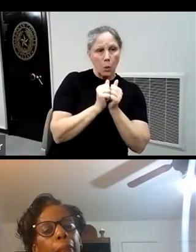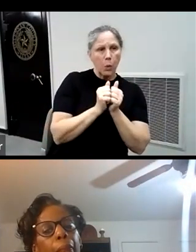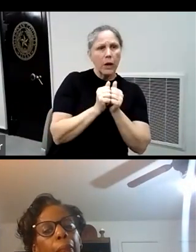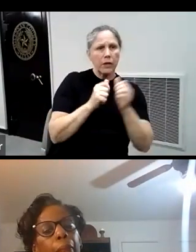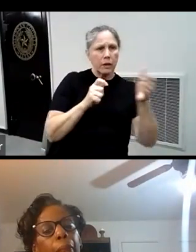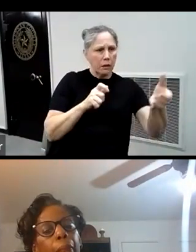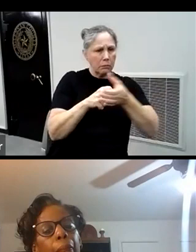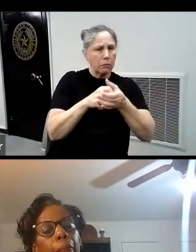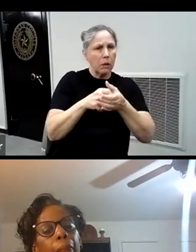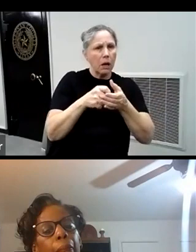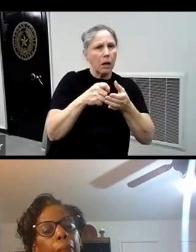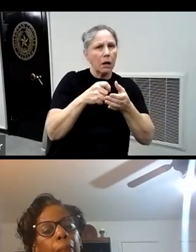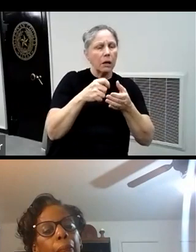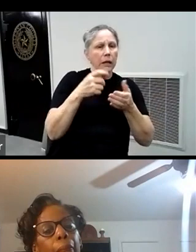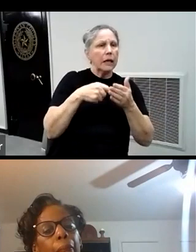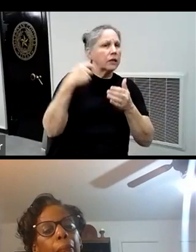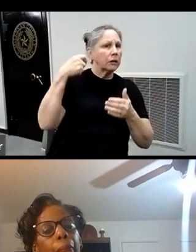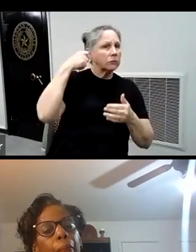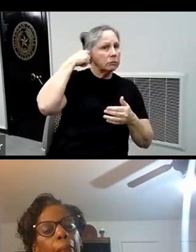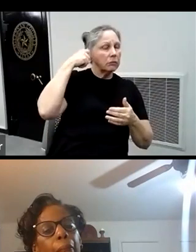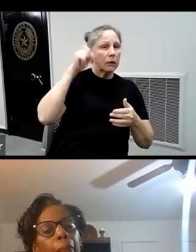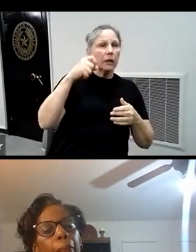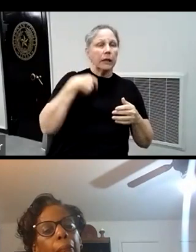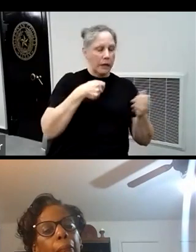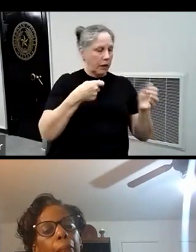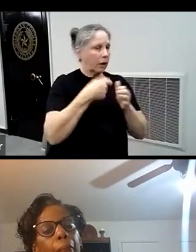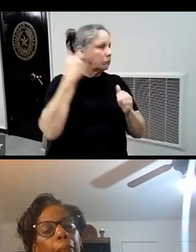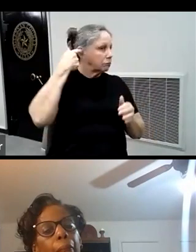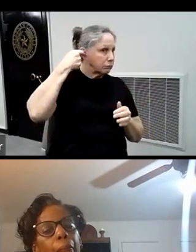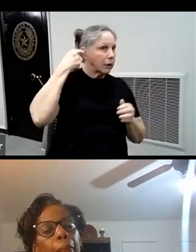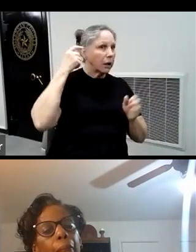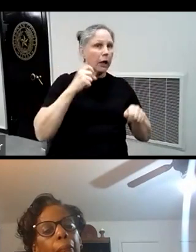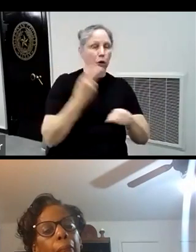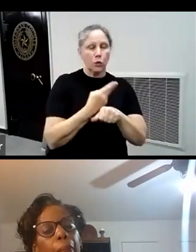correct? Yes, sir. We do.